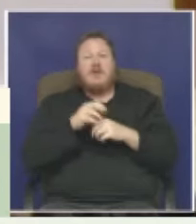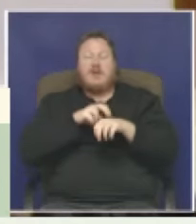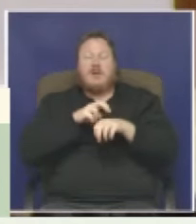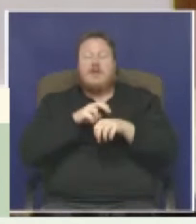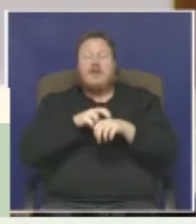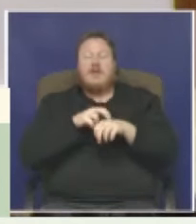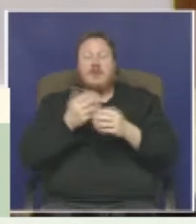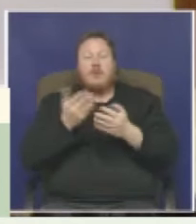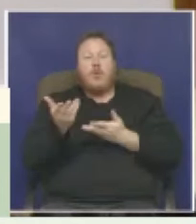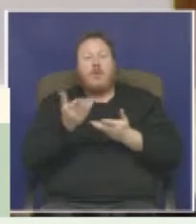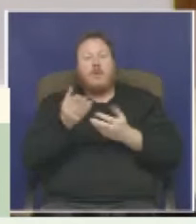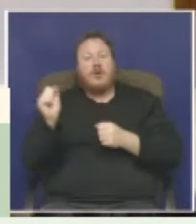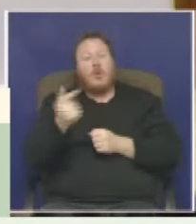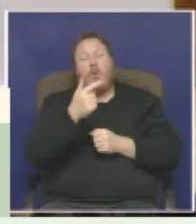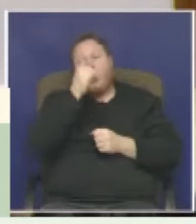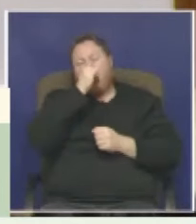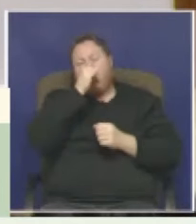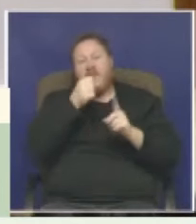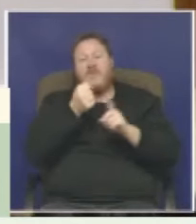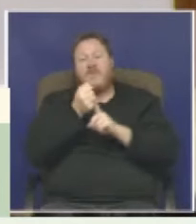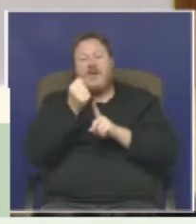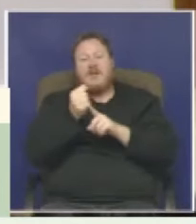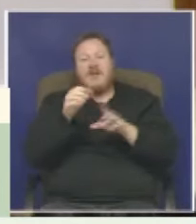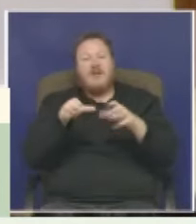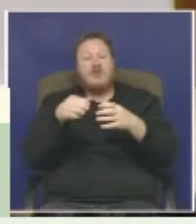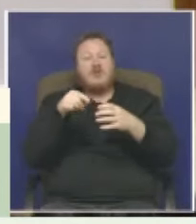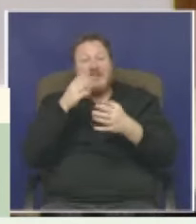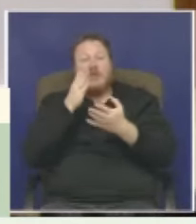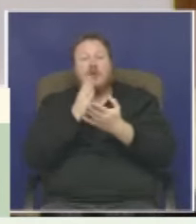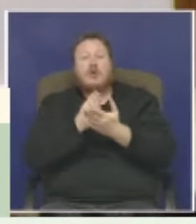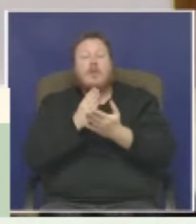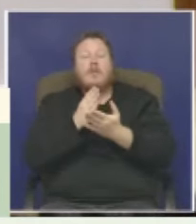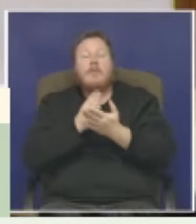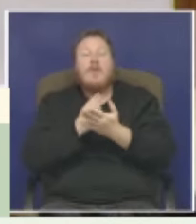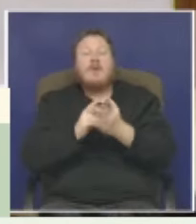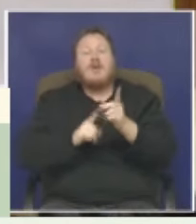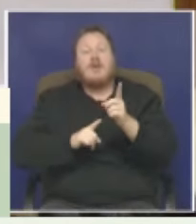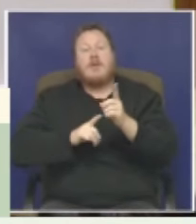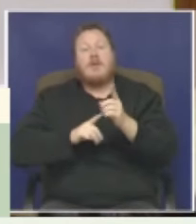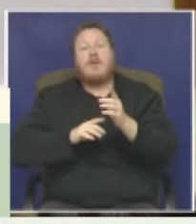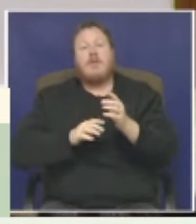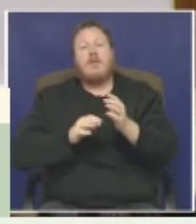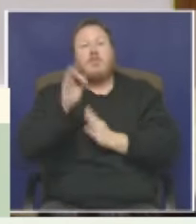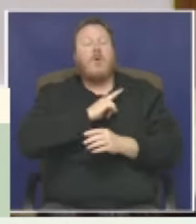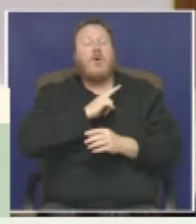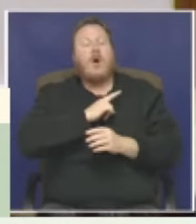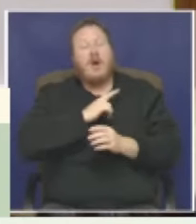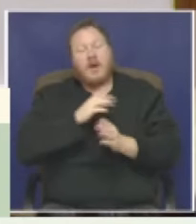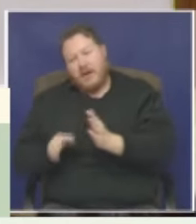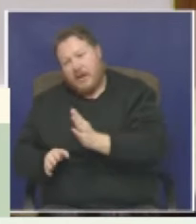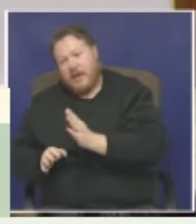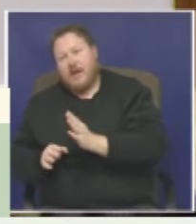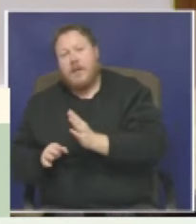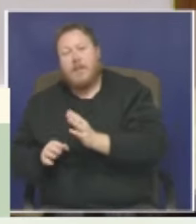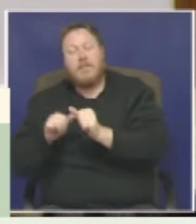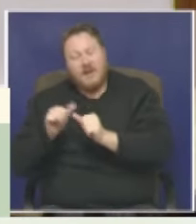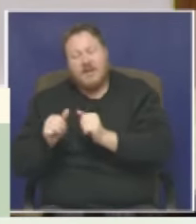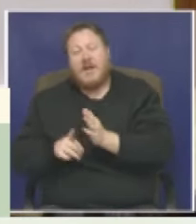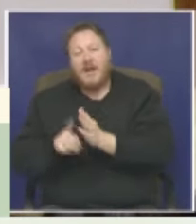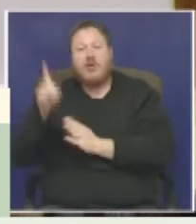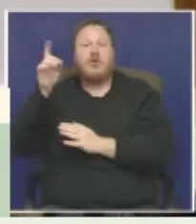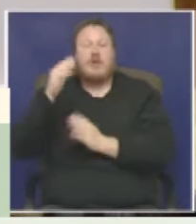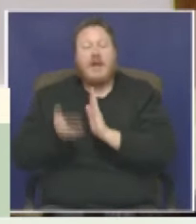agencies needs to be improved in order to increase the conviction rate, and that there needs to